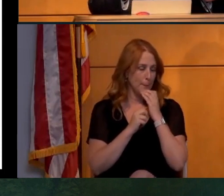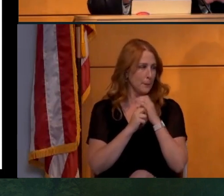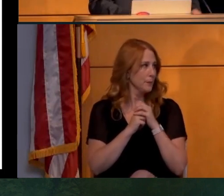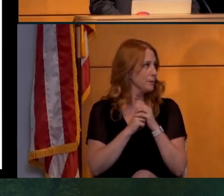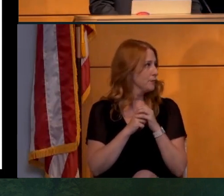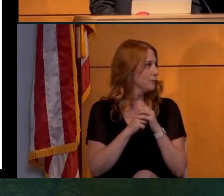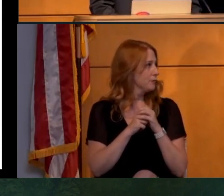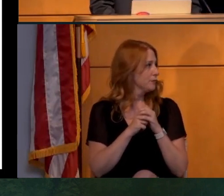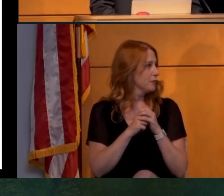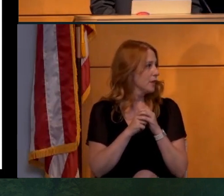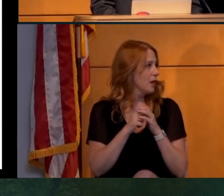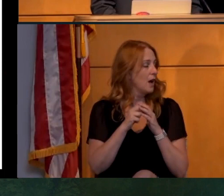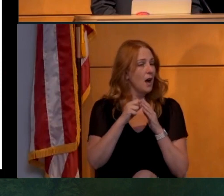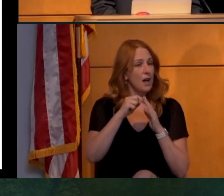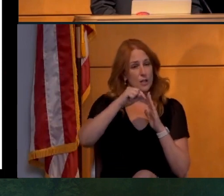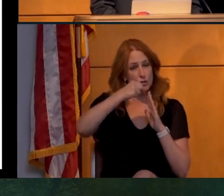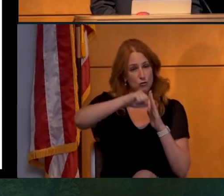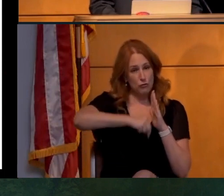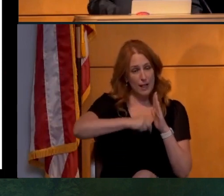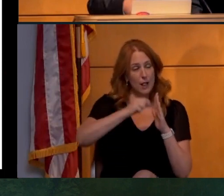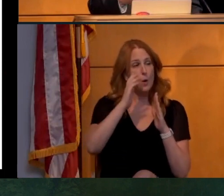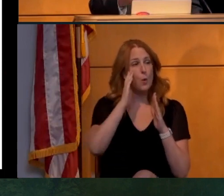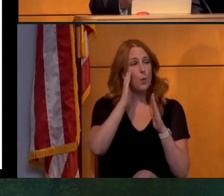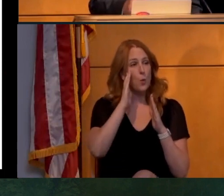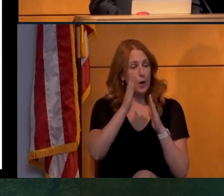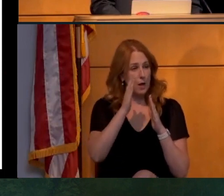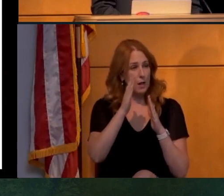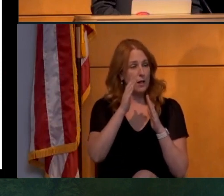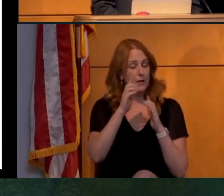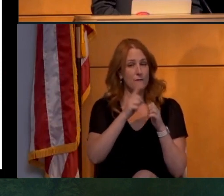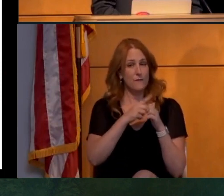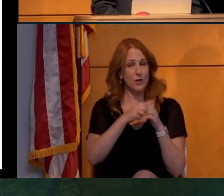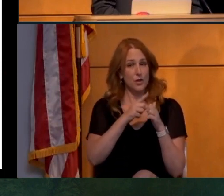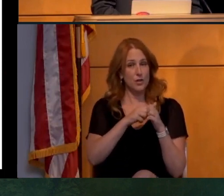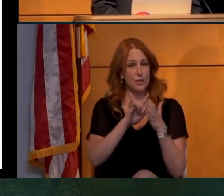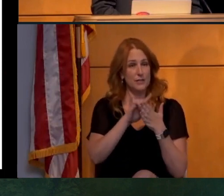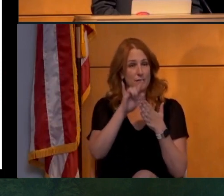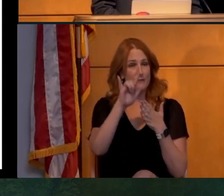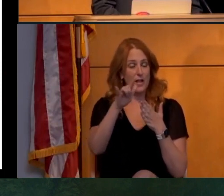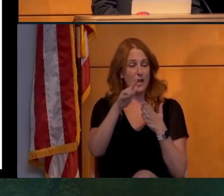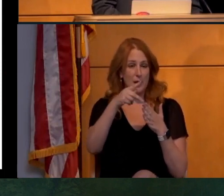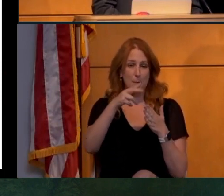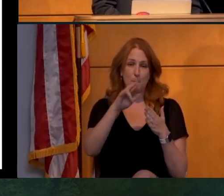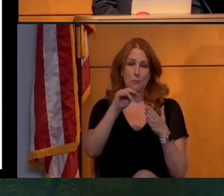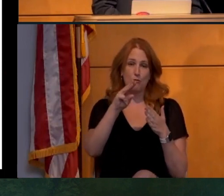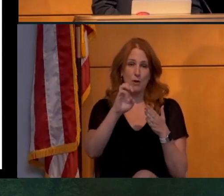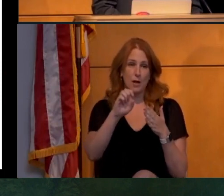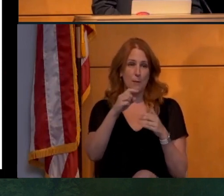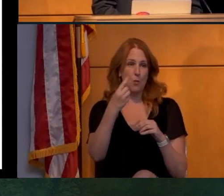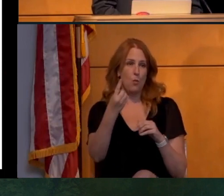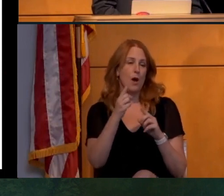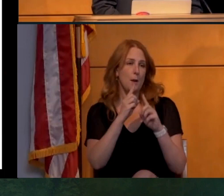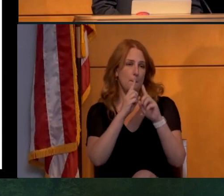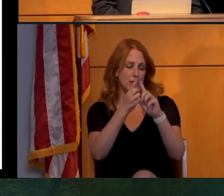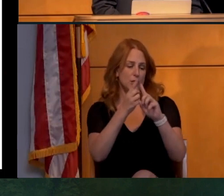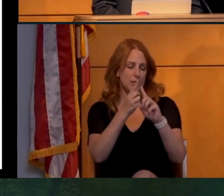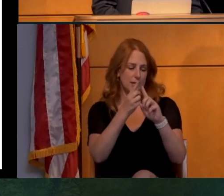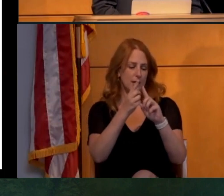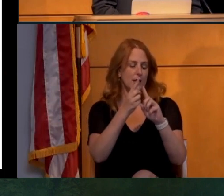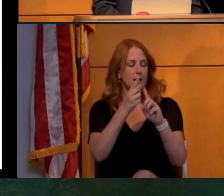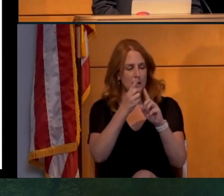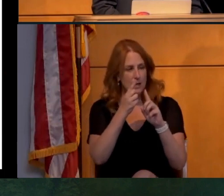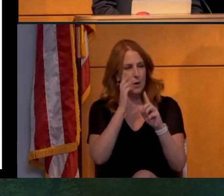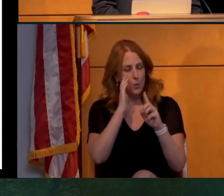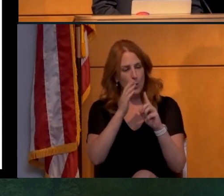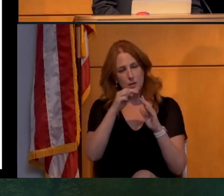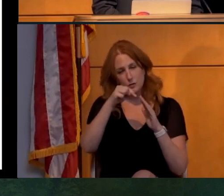The drill is gonna first fly on a Prime 1 mission also to the South Pole on